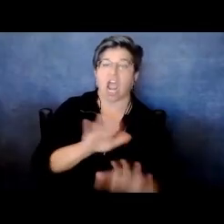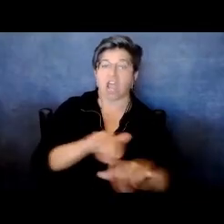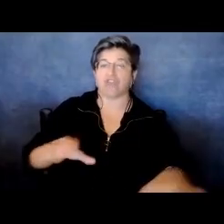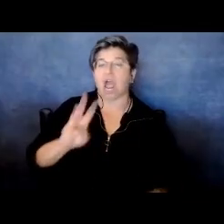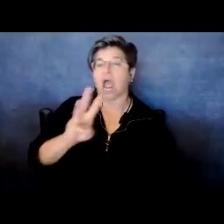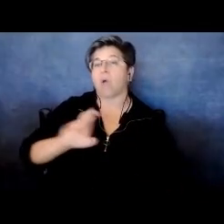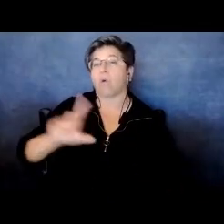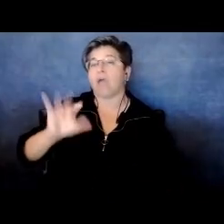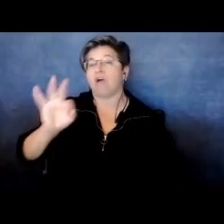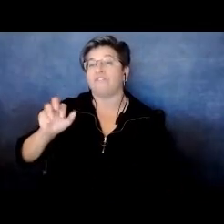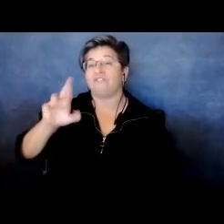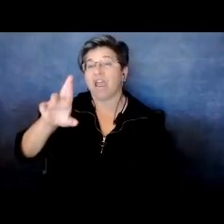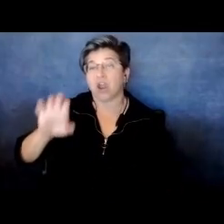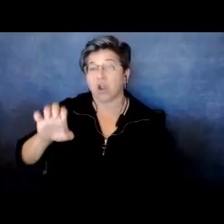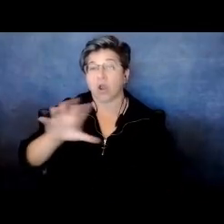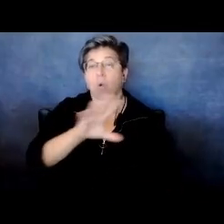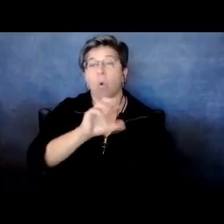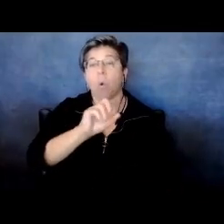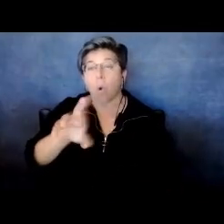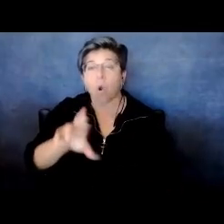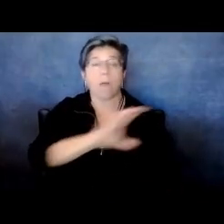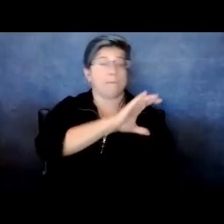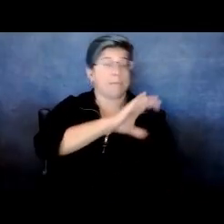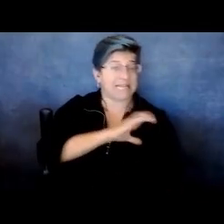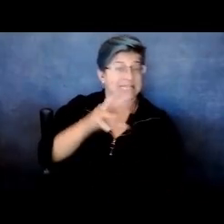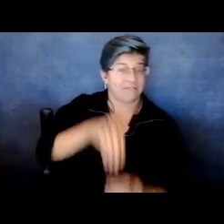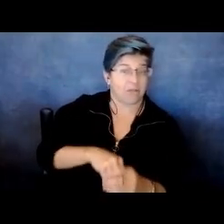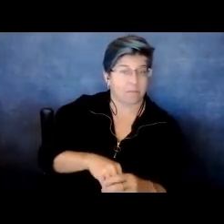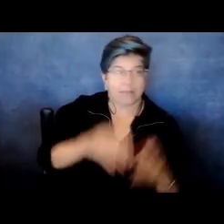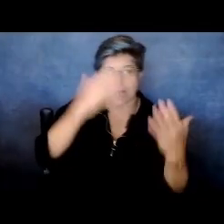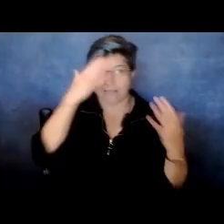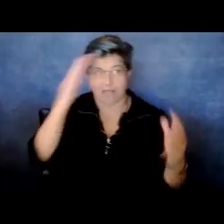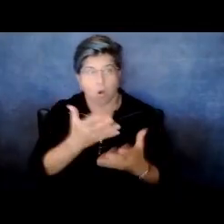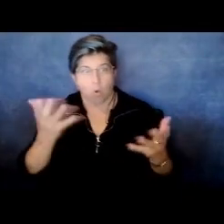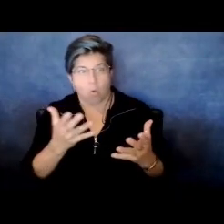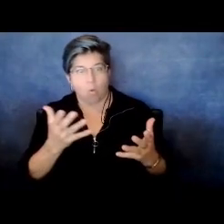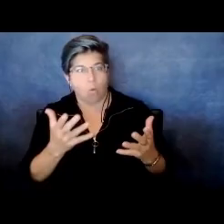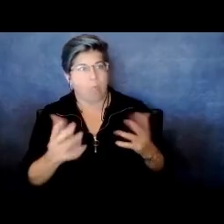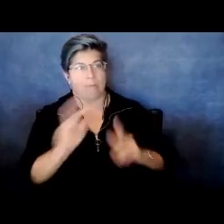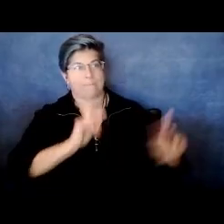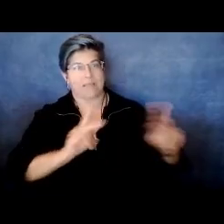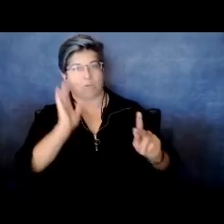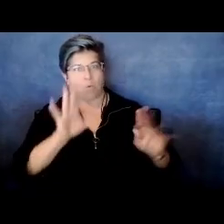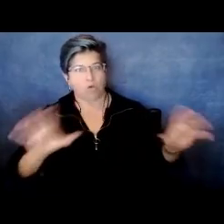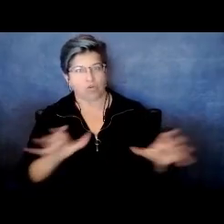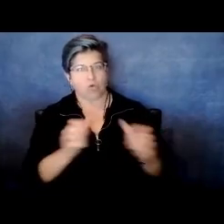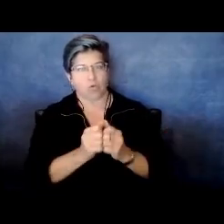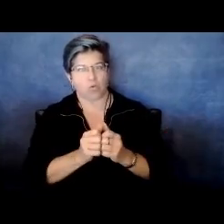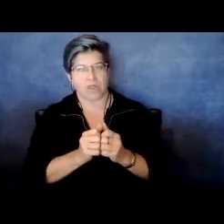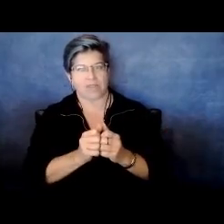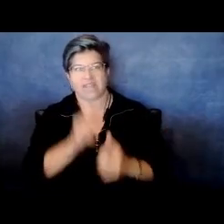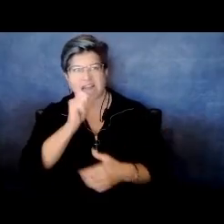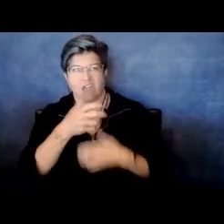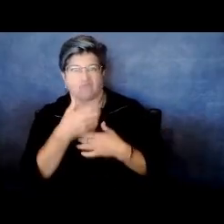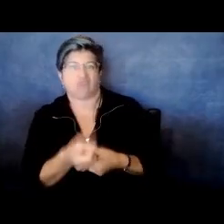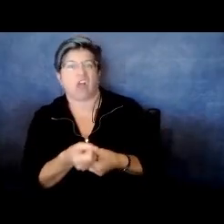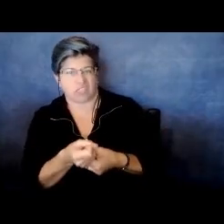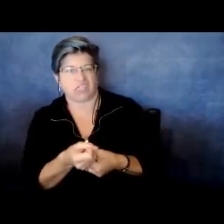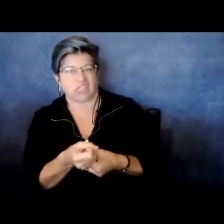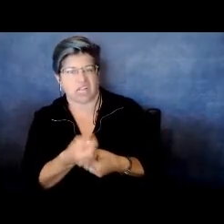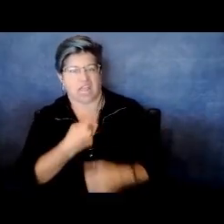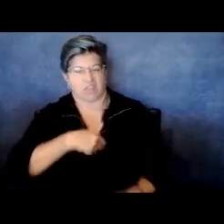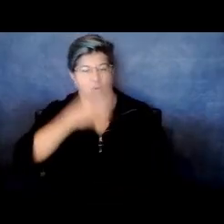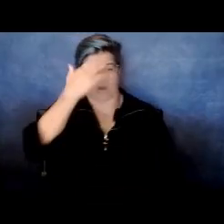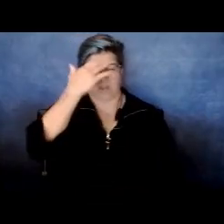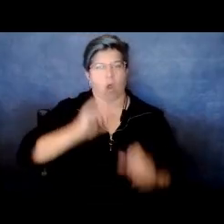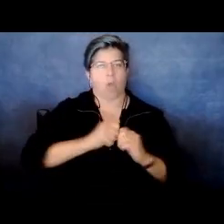and police involvement, not knowing what people are going to do with that information, certainly not trusting that we know